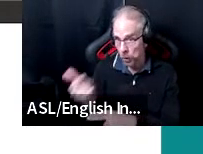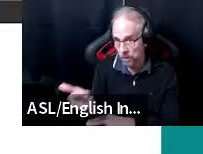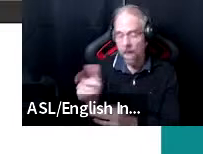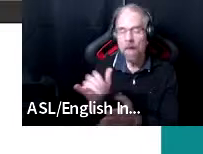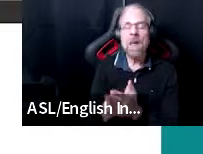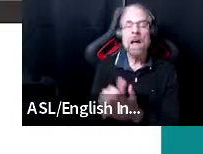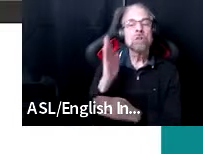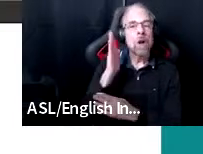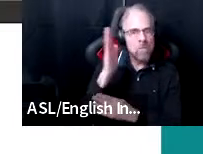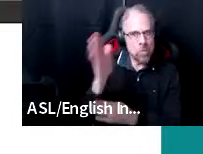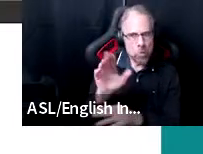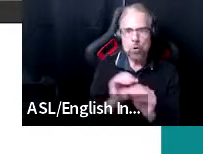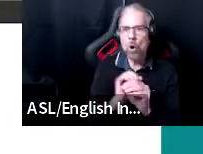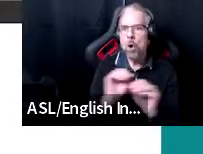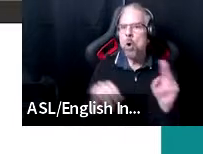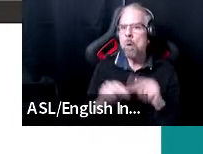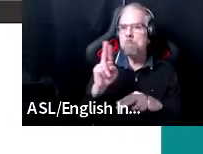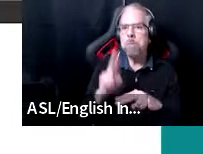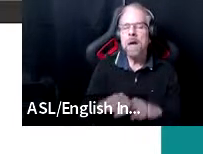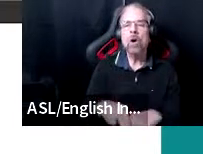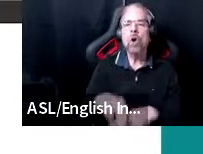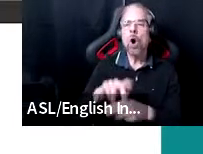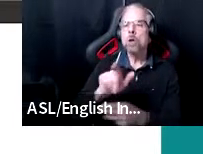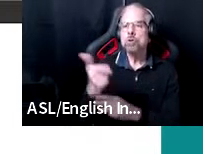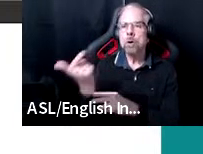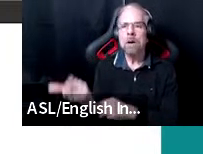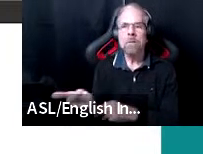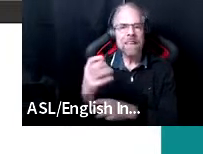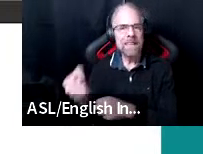no-build alternative looking at the year of 2045.